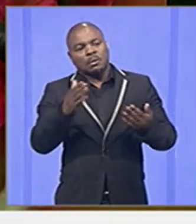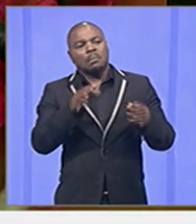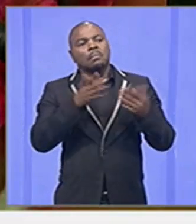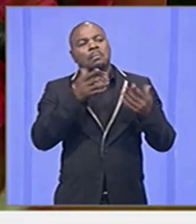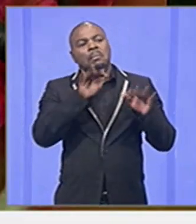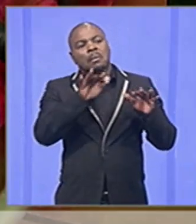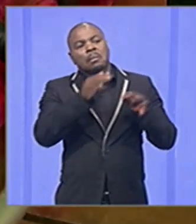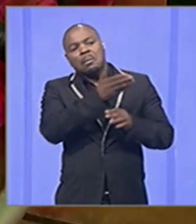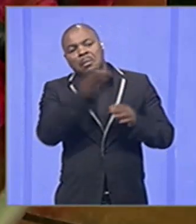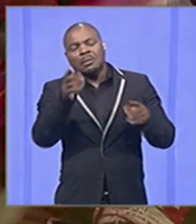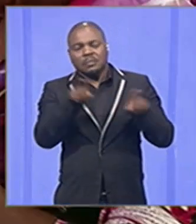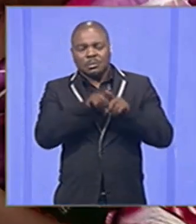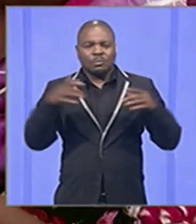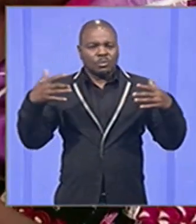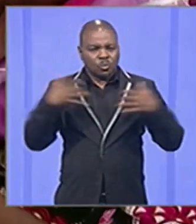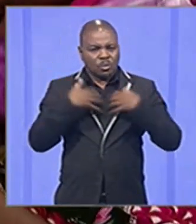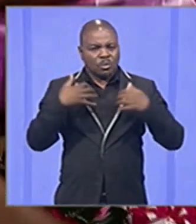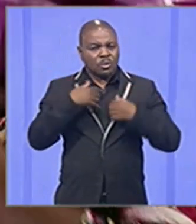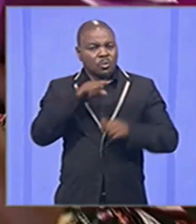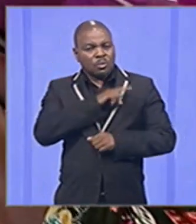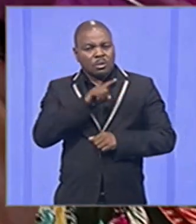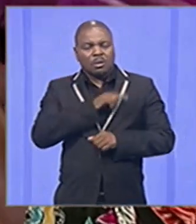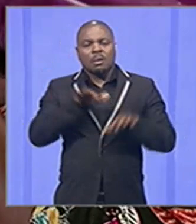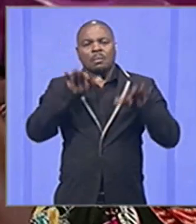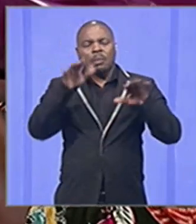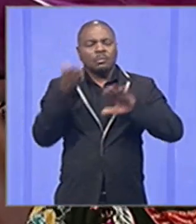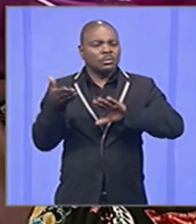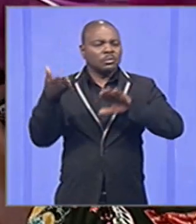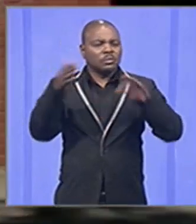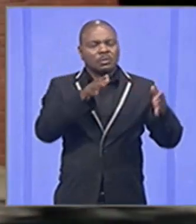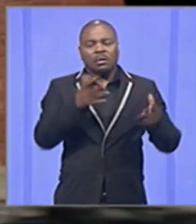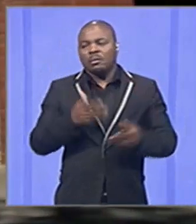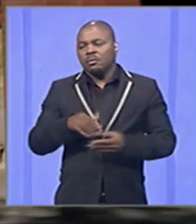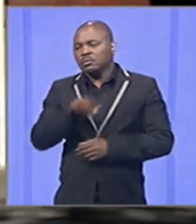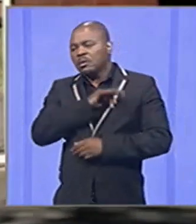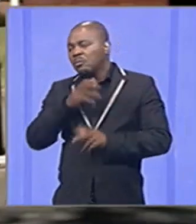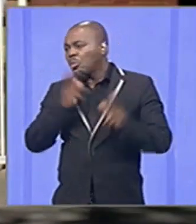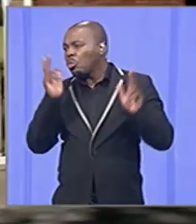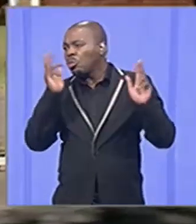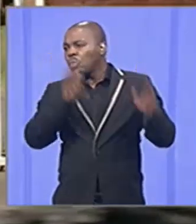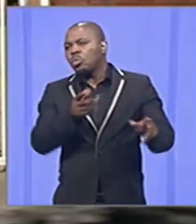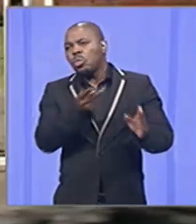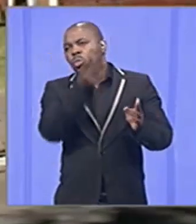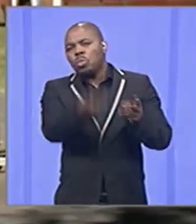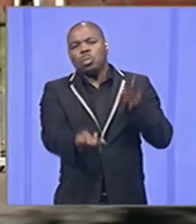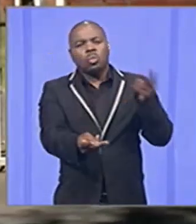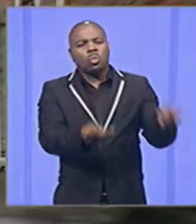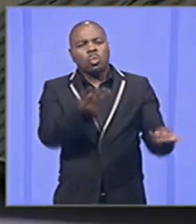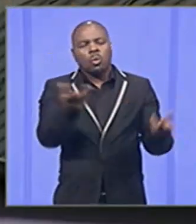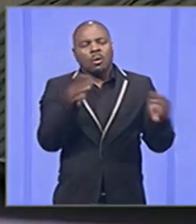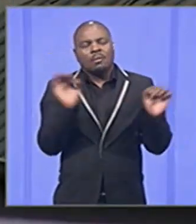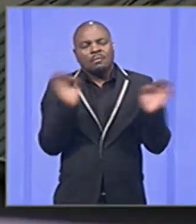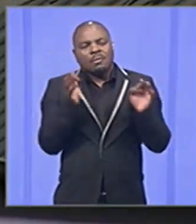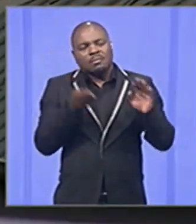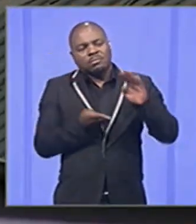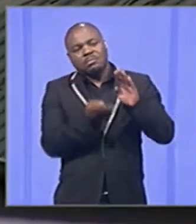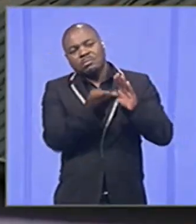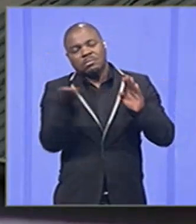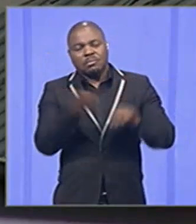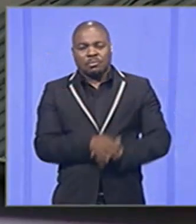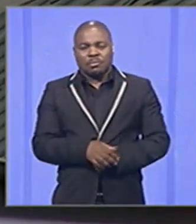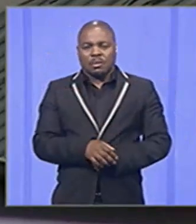hlobaetšwa ke masetlapelo a ba re ditopo di tlogetšwe di hlokomologilwe di rapaletše fase ka mafelong a bolotabahu.